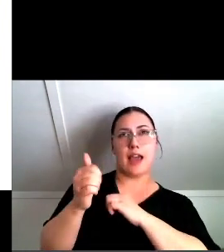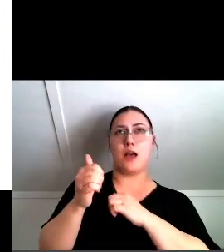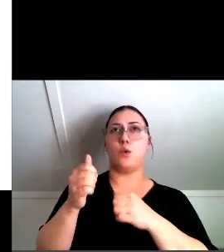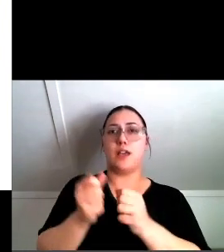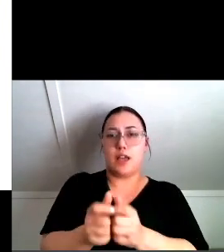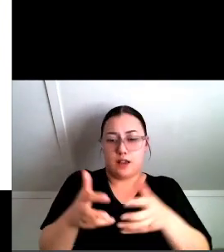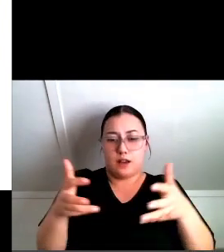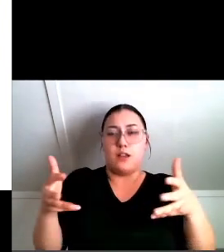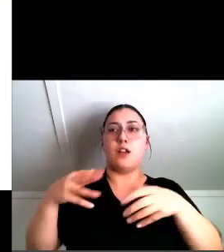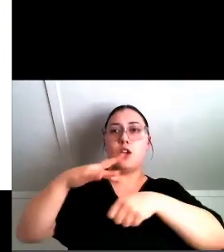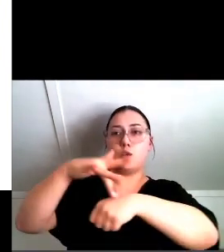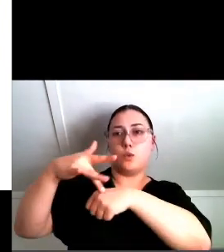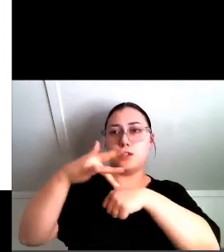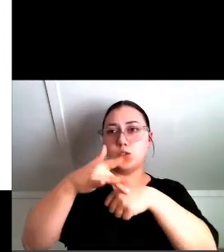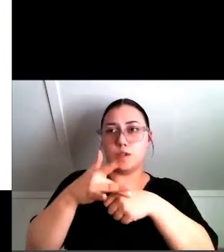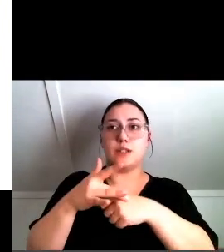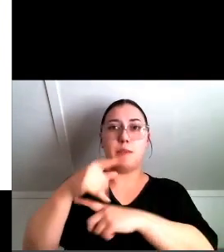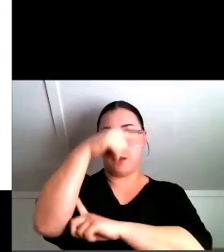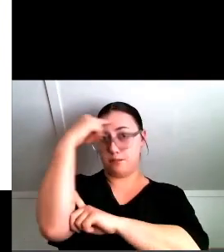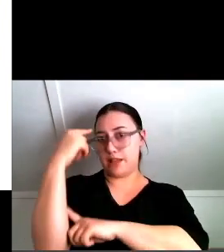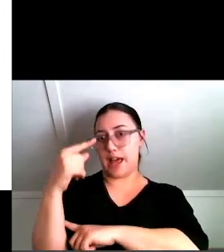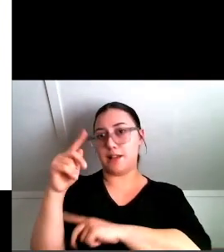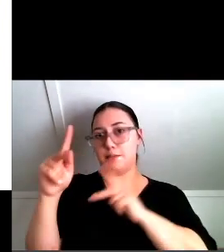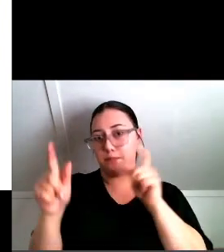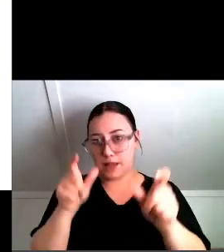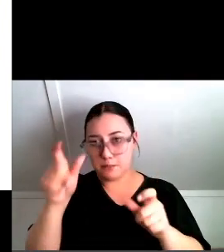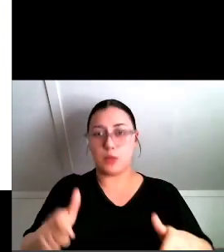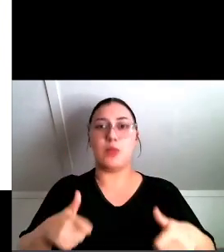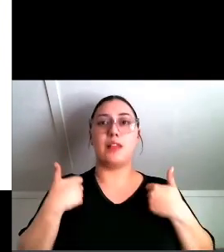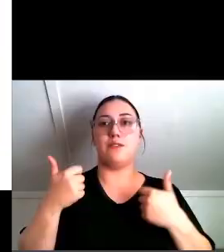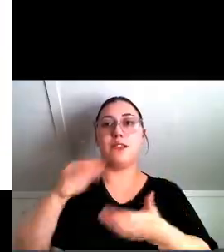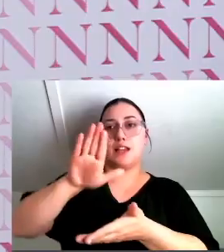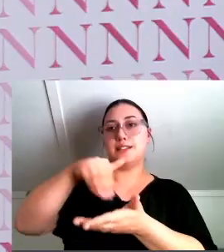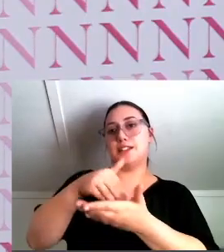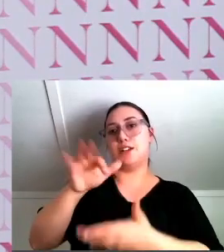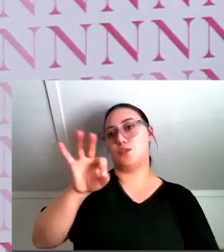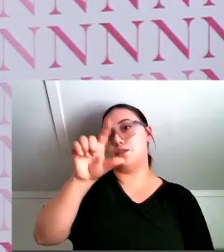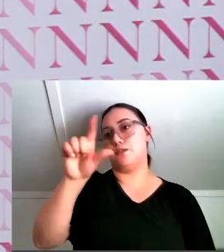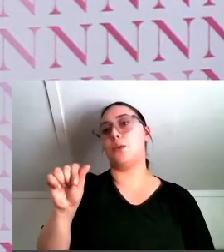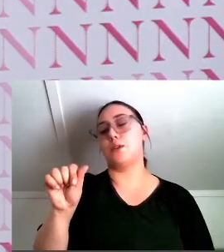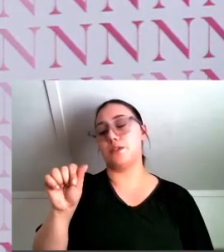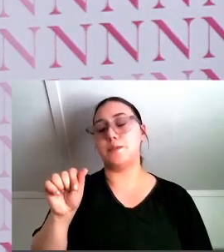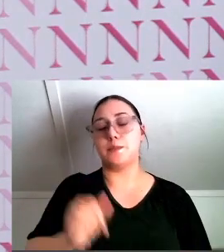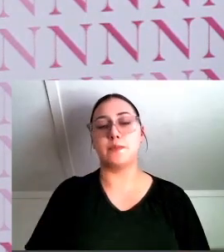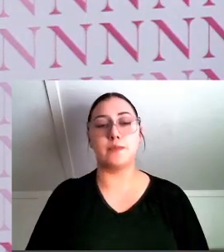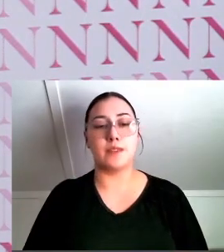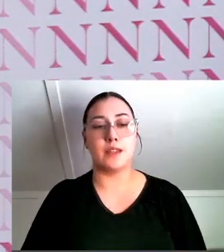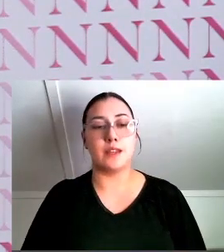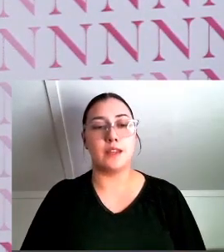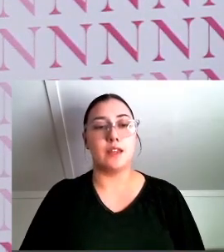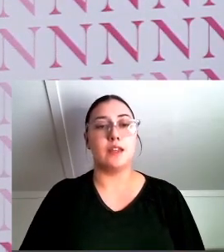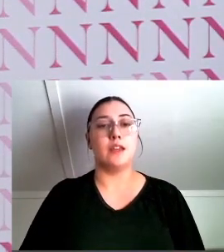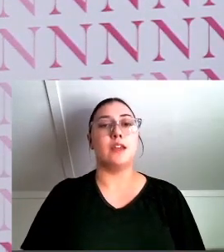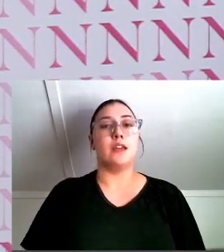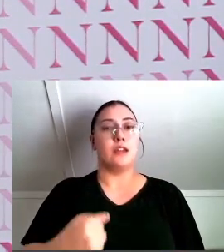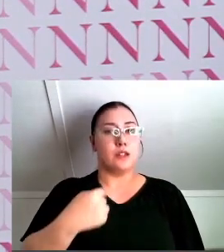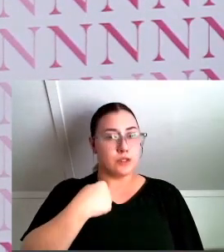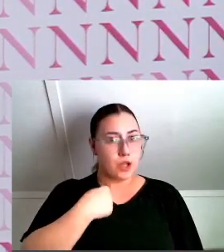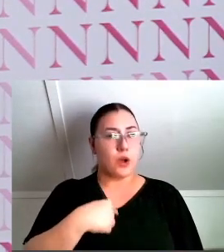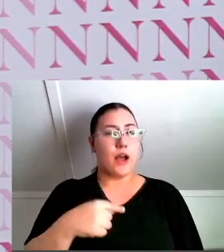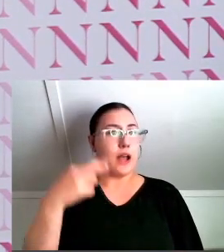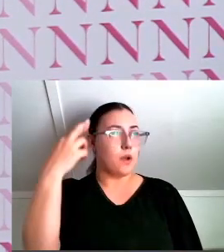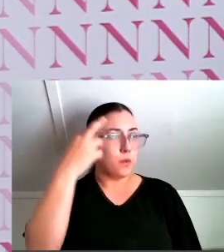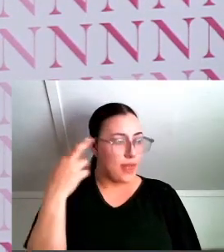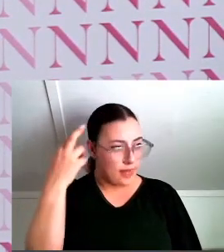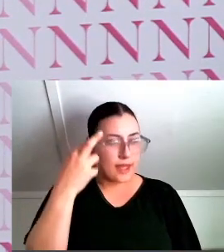Florida. Throughout this work, one of the things I came to understand is how difficult it was for the community to engage with us when we created